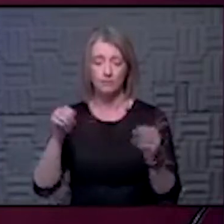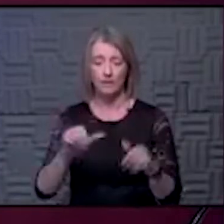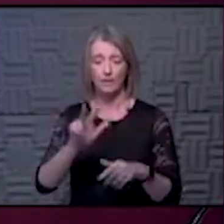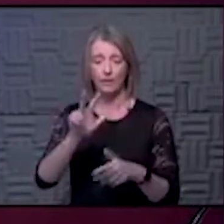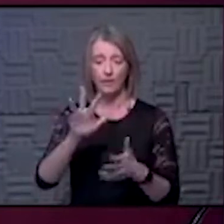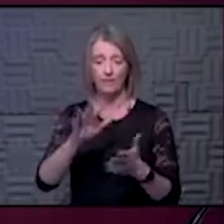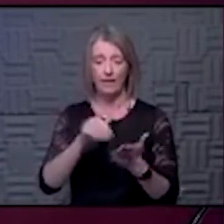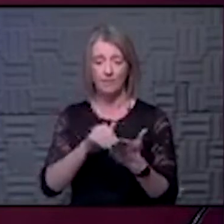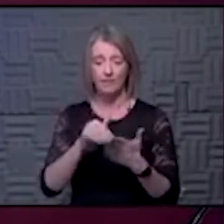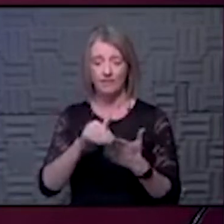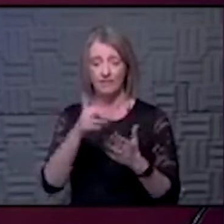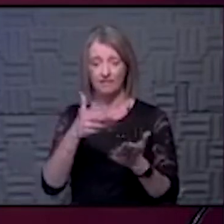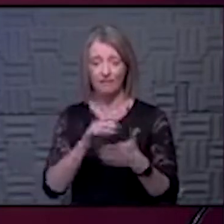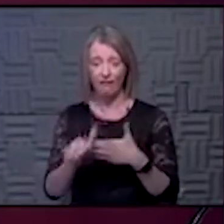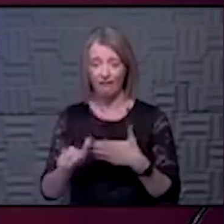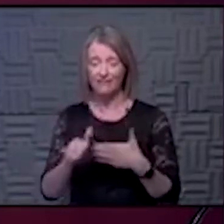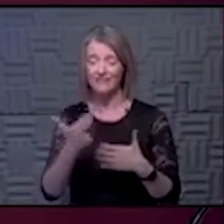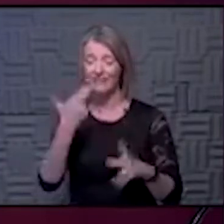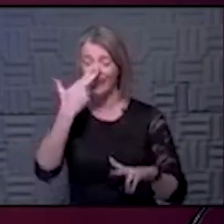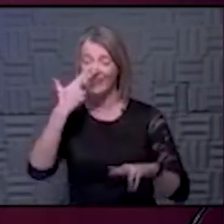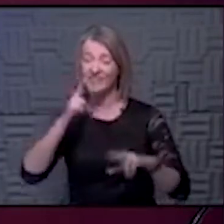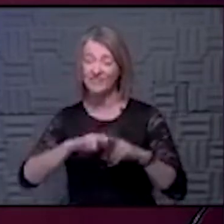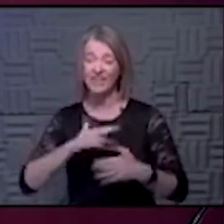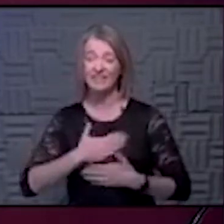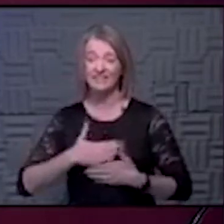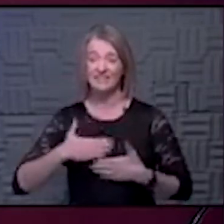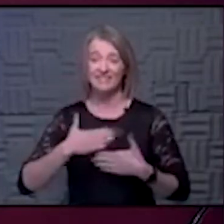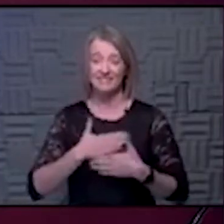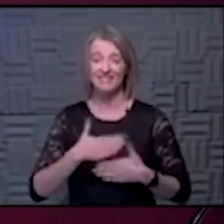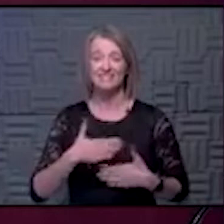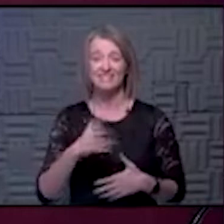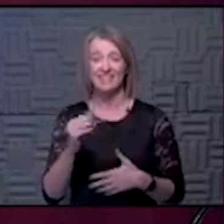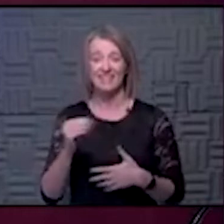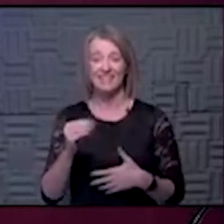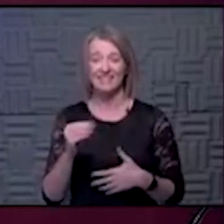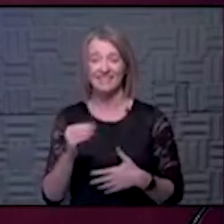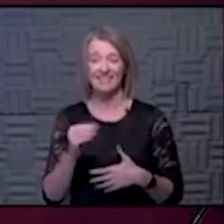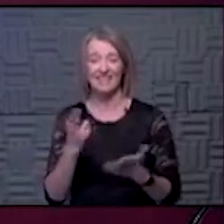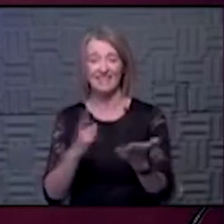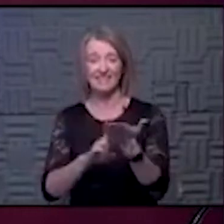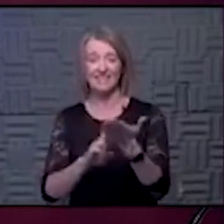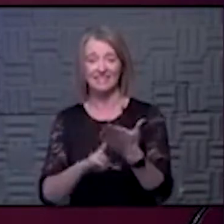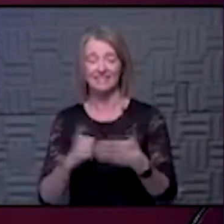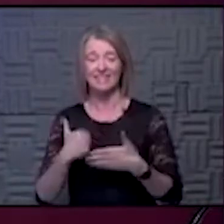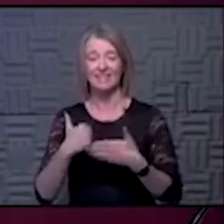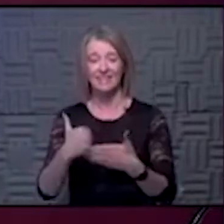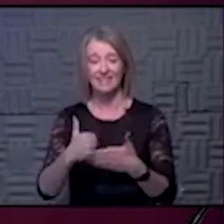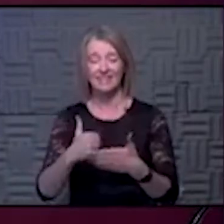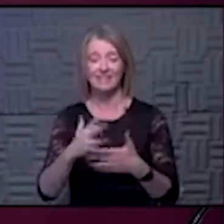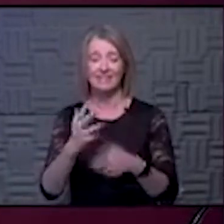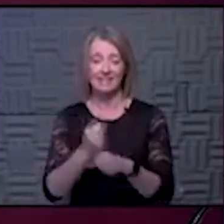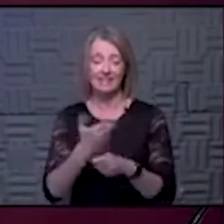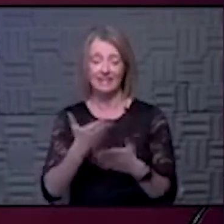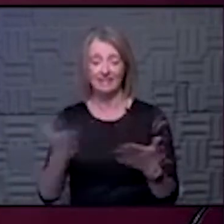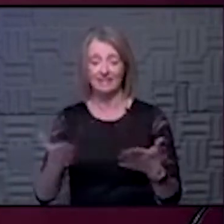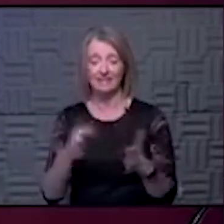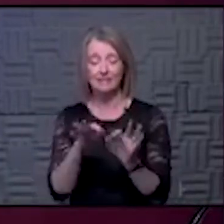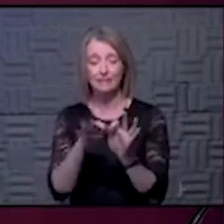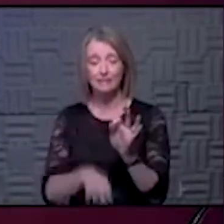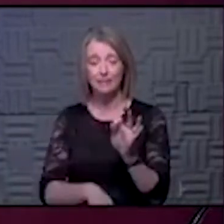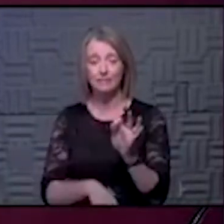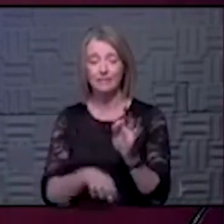but it was a lot of fun as we were looking through and looking for contracting and help in acquiring things as simple